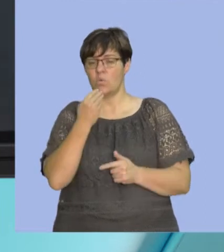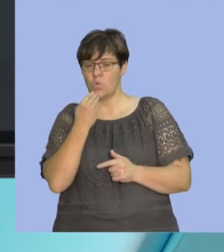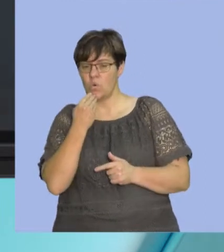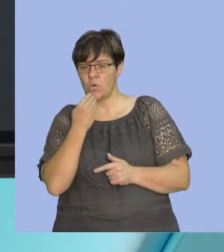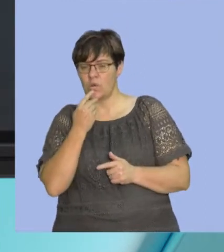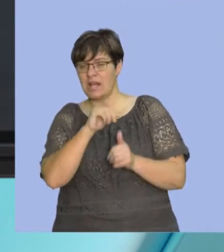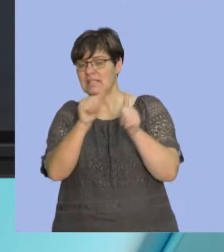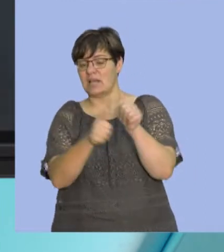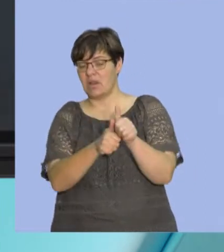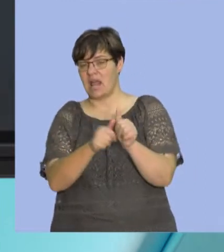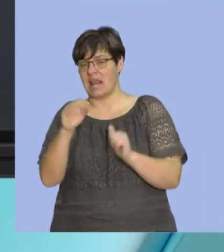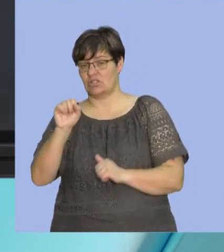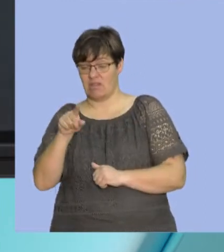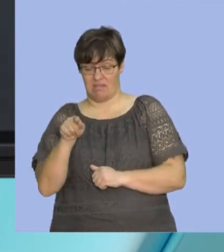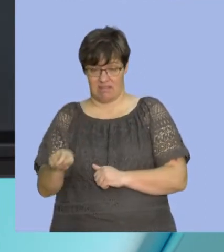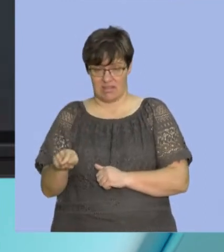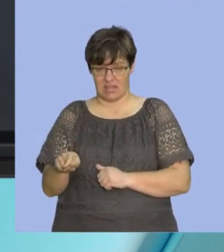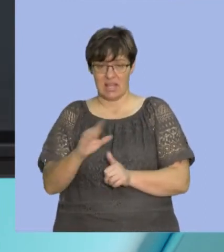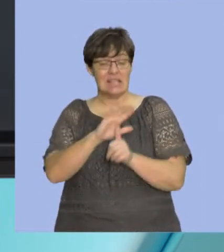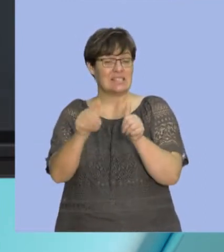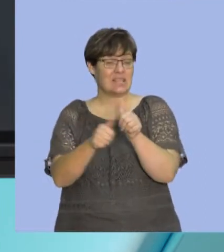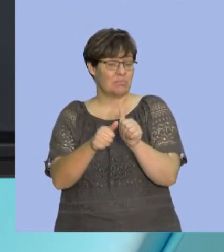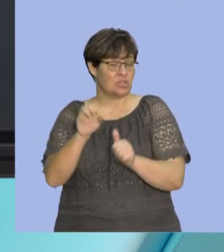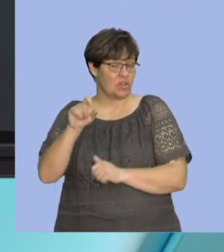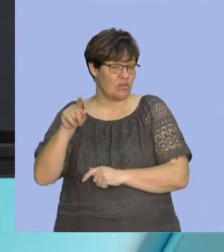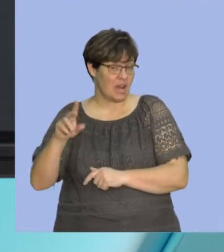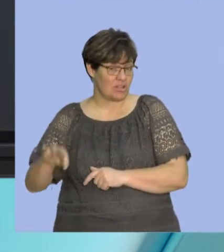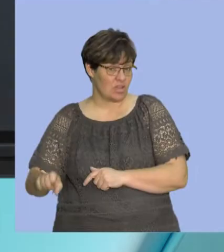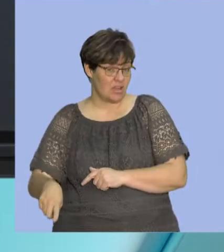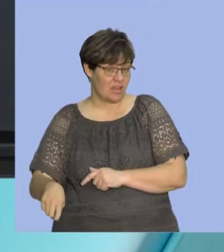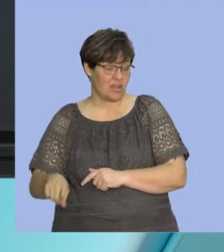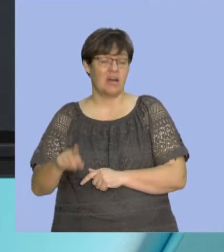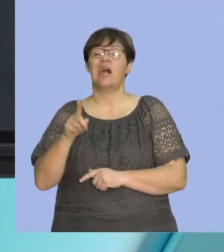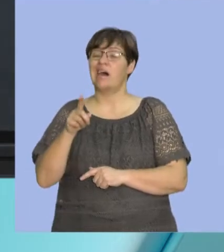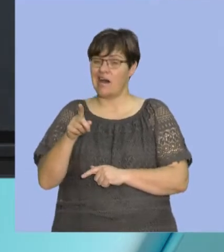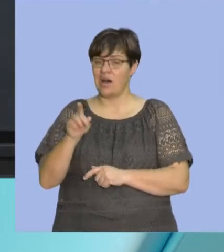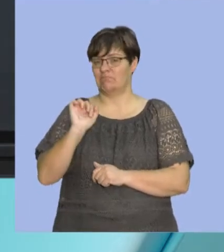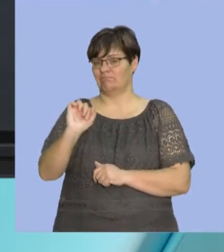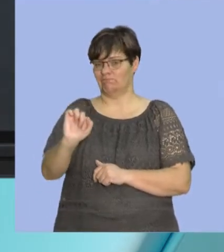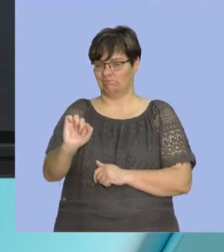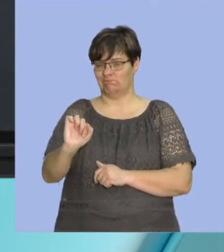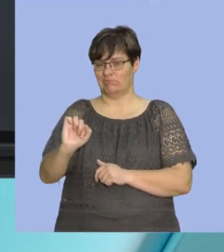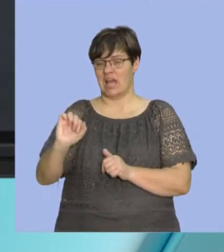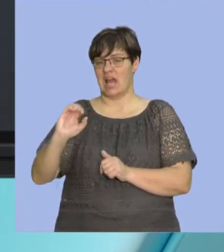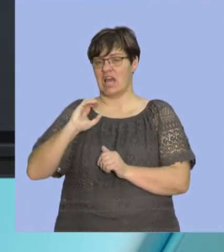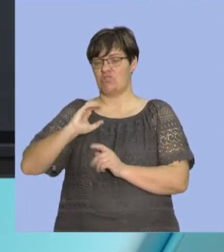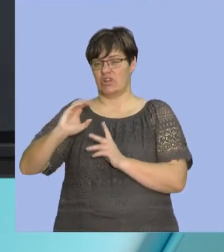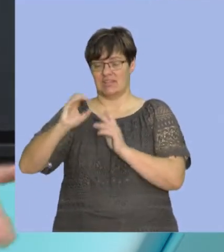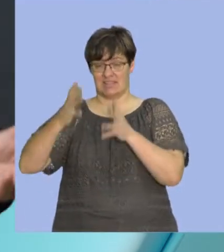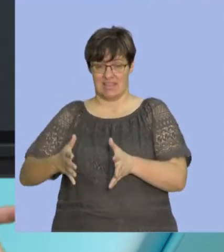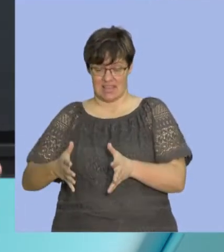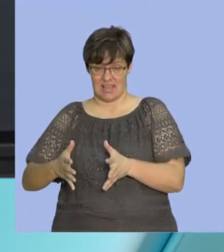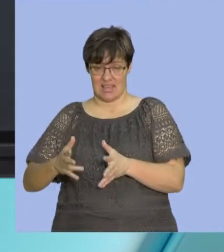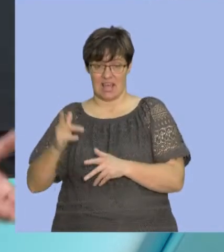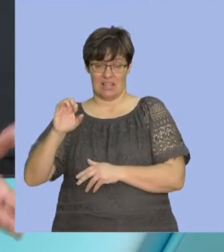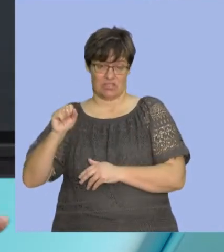ledger. In this case here, the subsidiary ledger we are dealing with is your creditors ledger. Obviously,